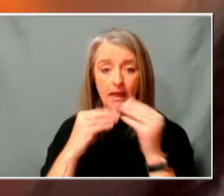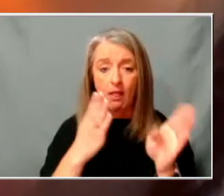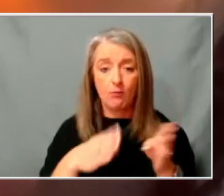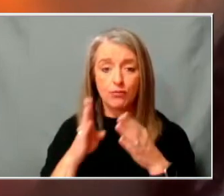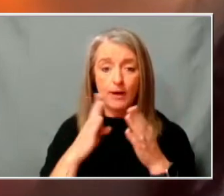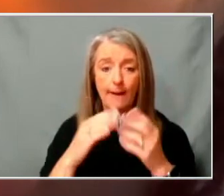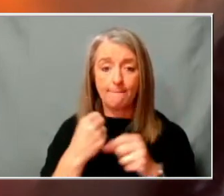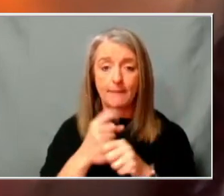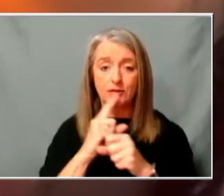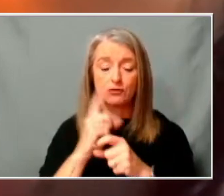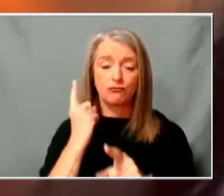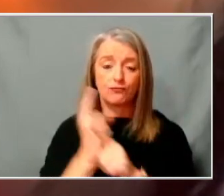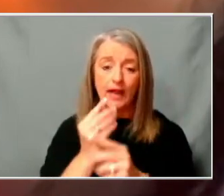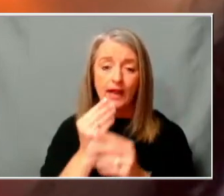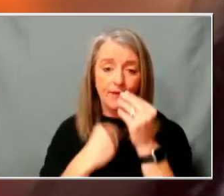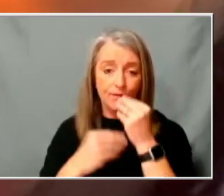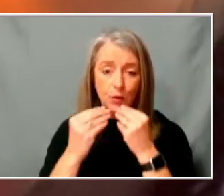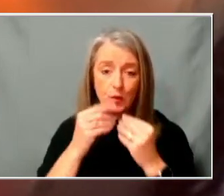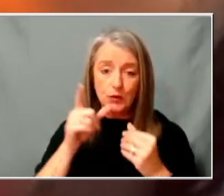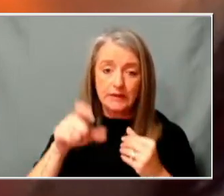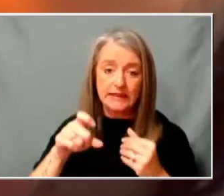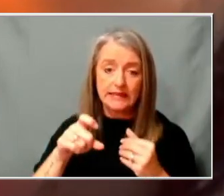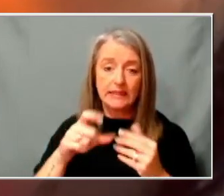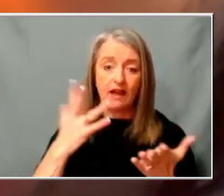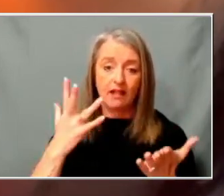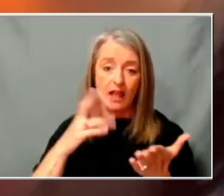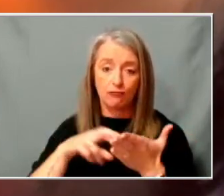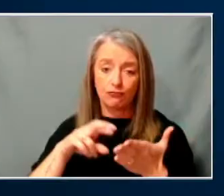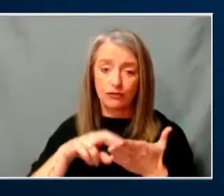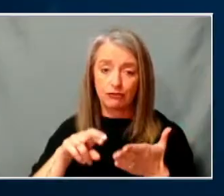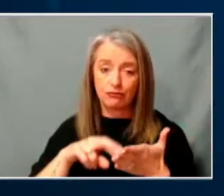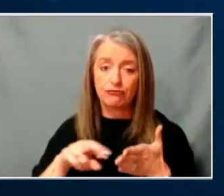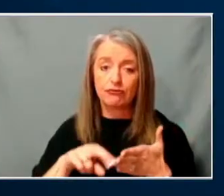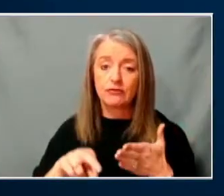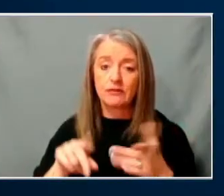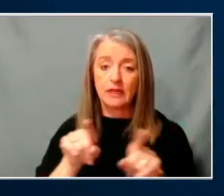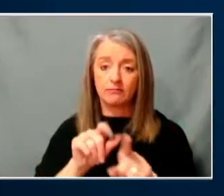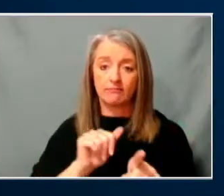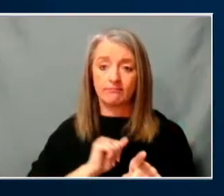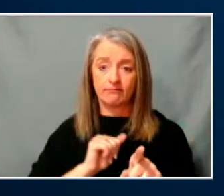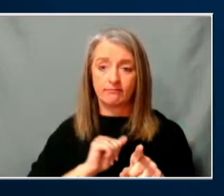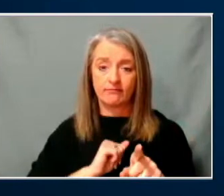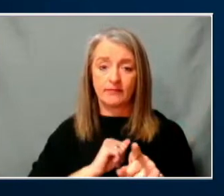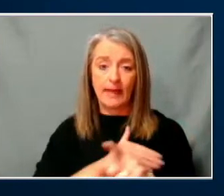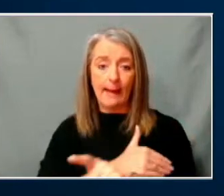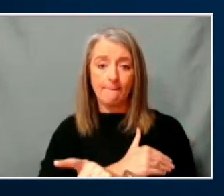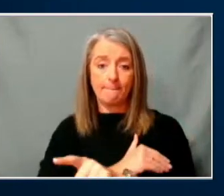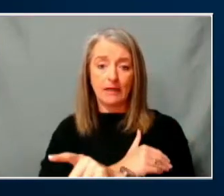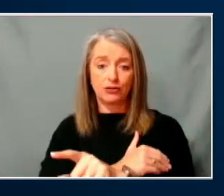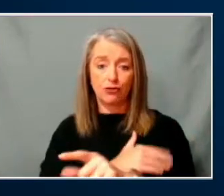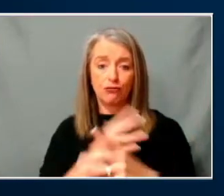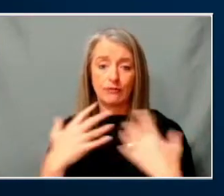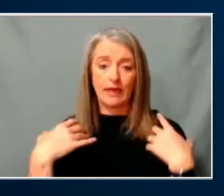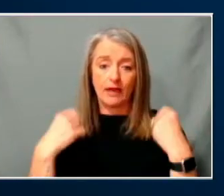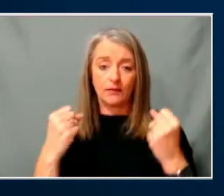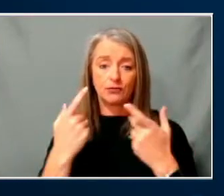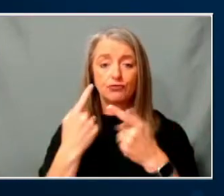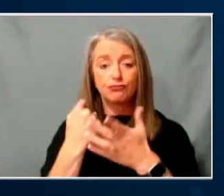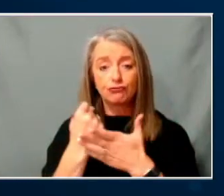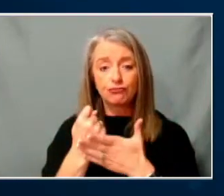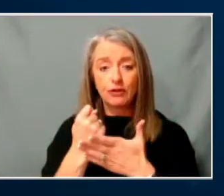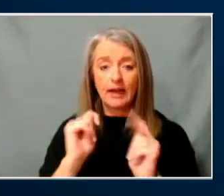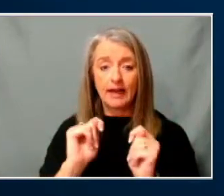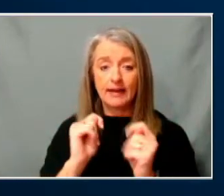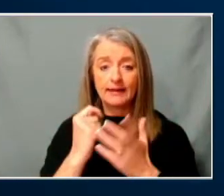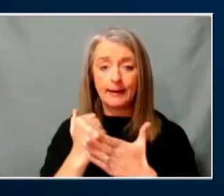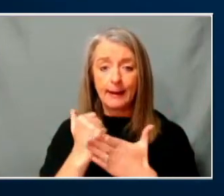sure that he gets the right foods that he needs. I've done a lot of research as well myself in muscle recovery, and just try to